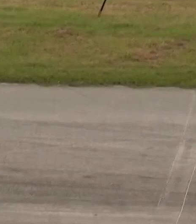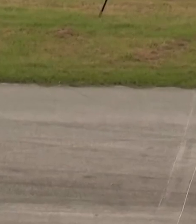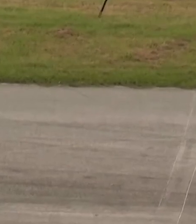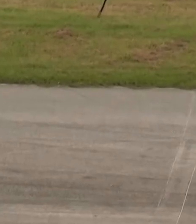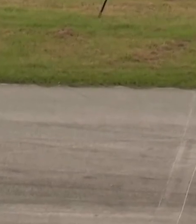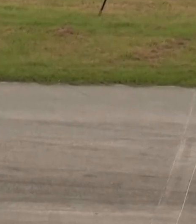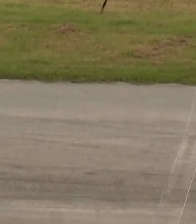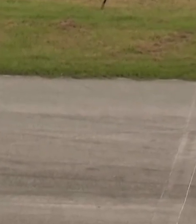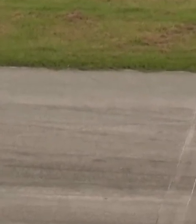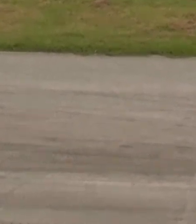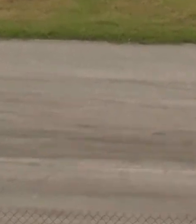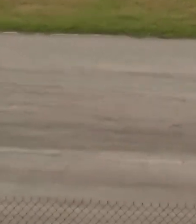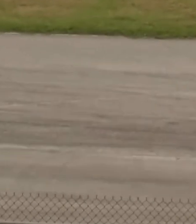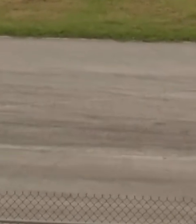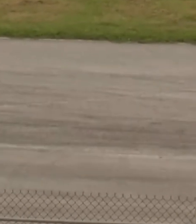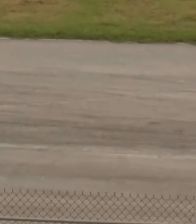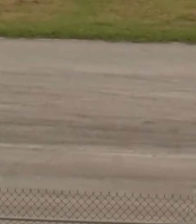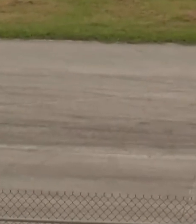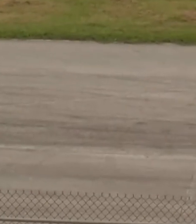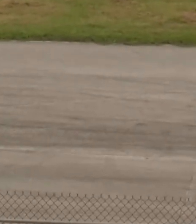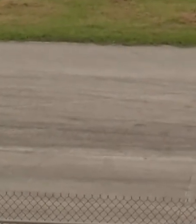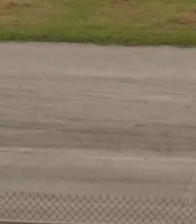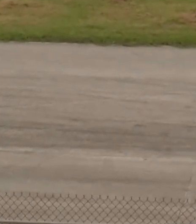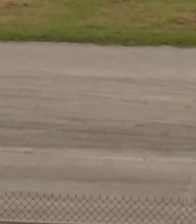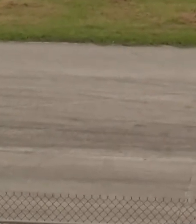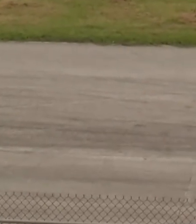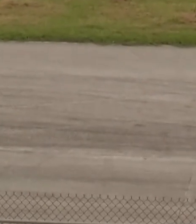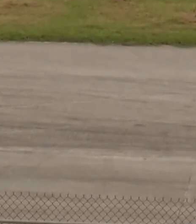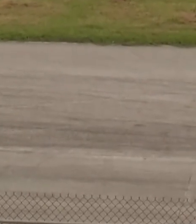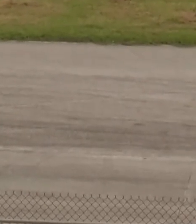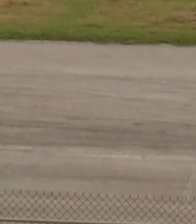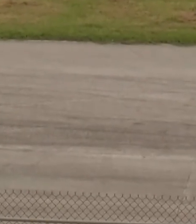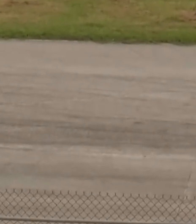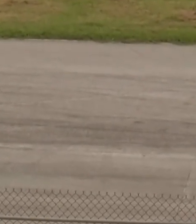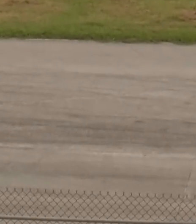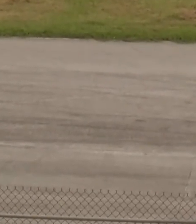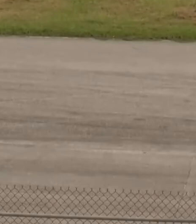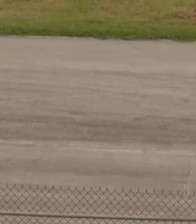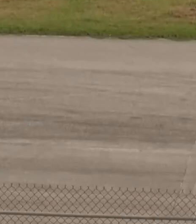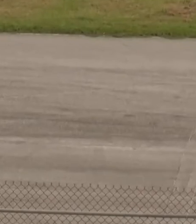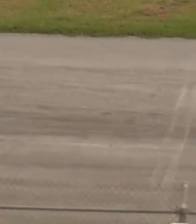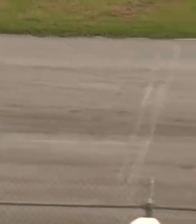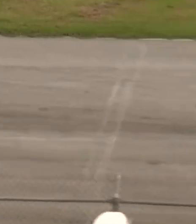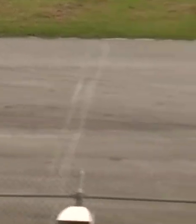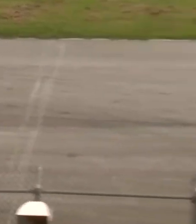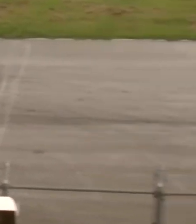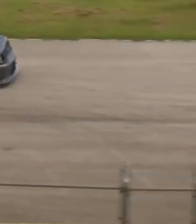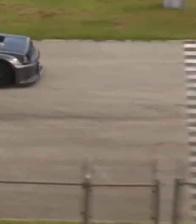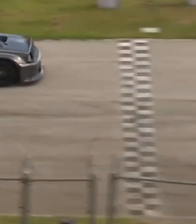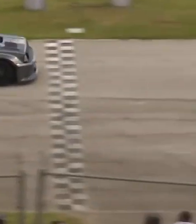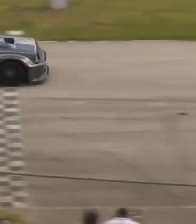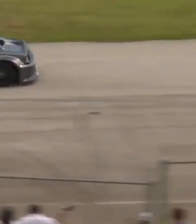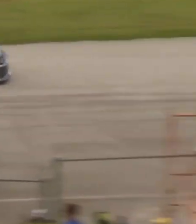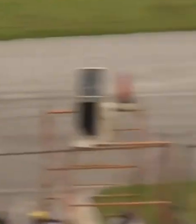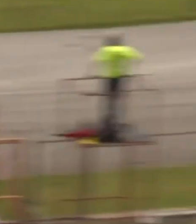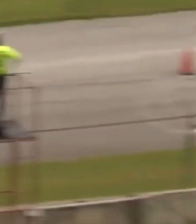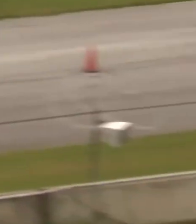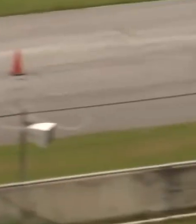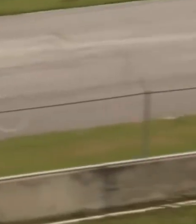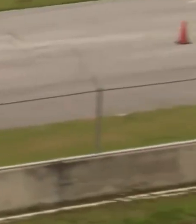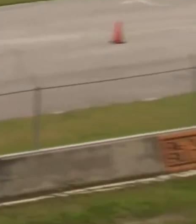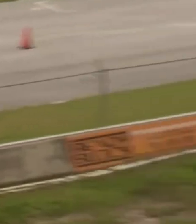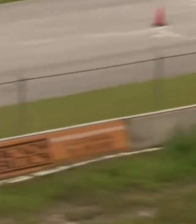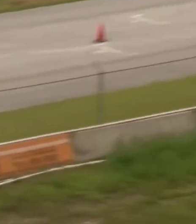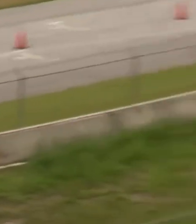paired with Alan Kinch in the BMW closest to the screen. Once the lights went out, Mark left the start line in